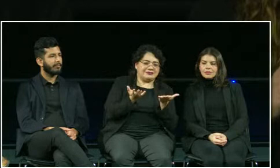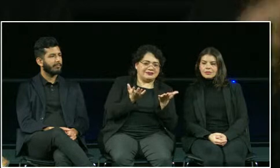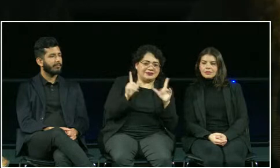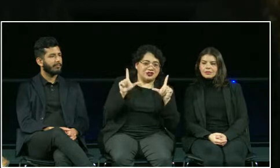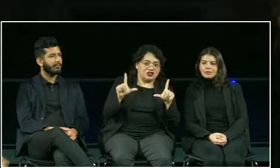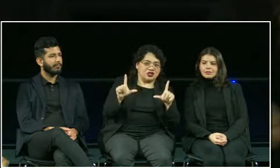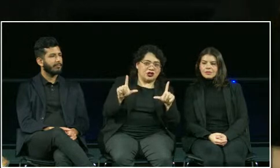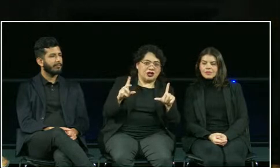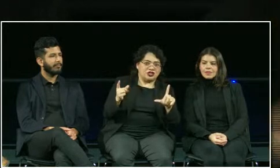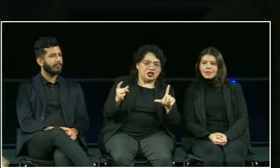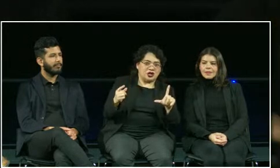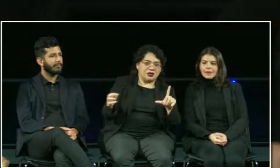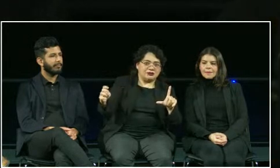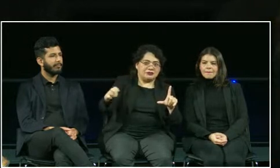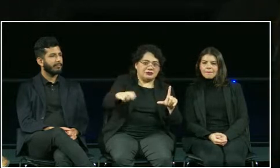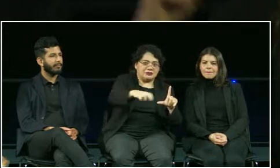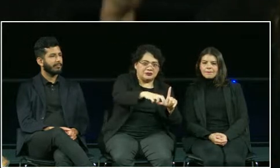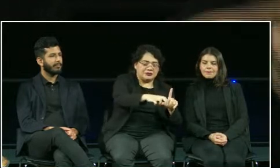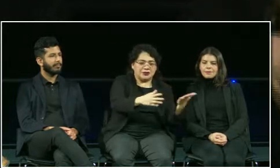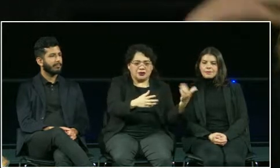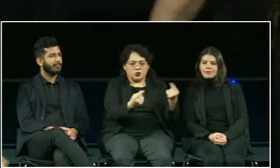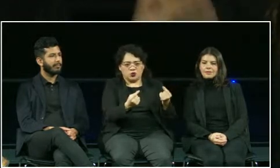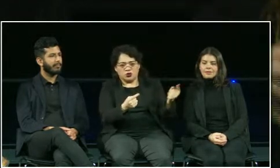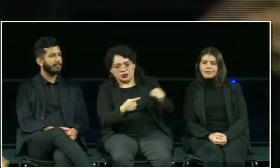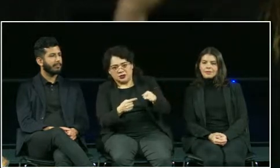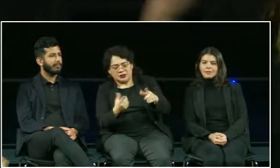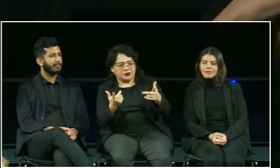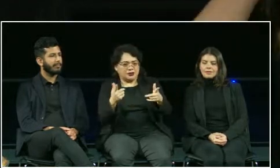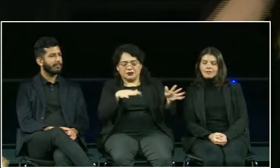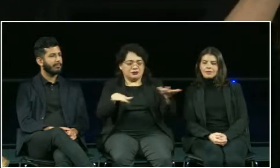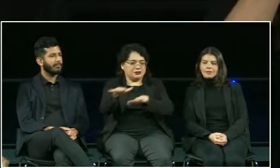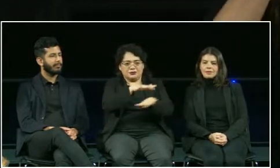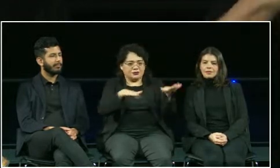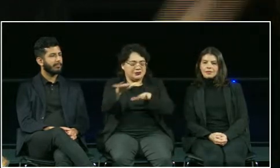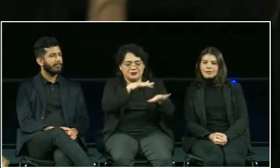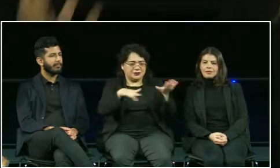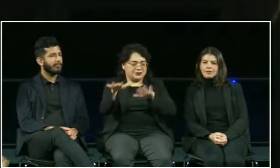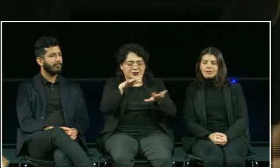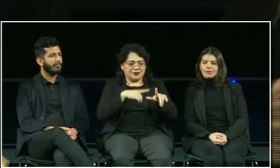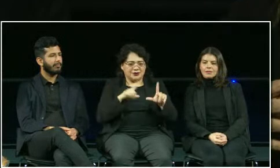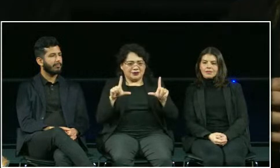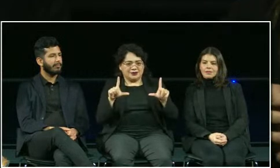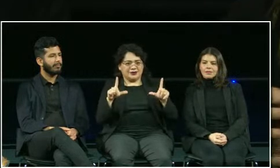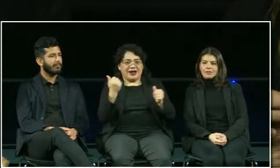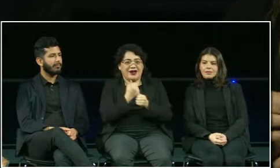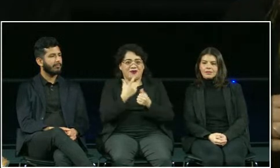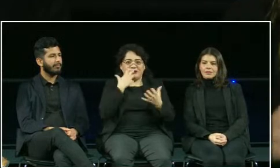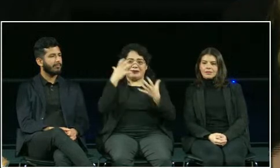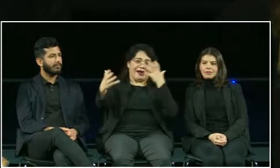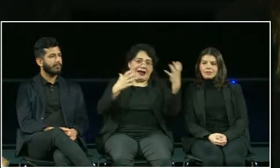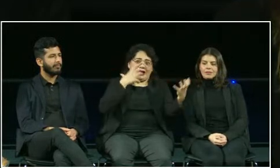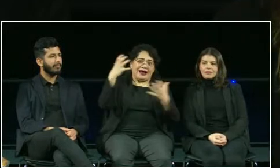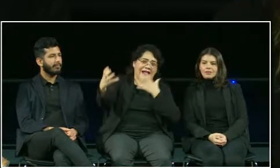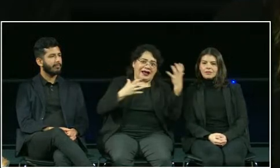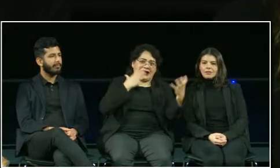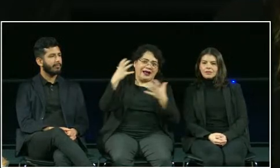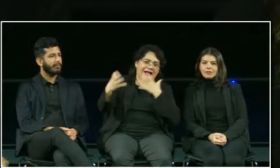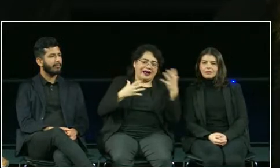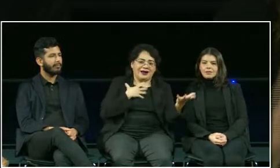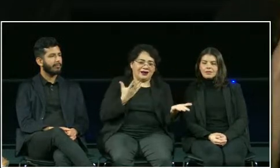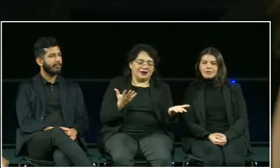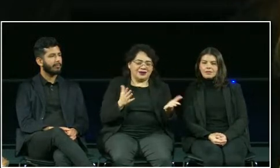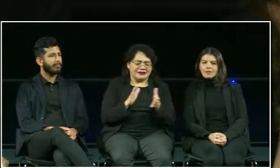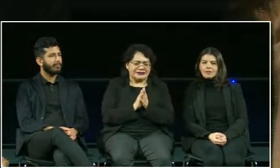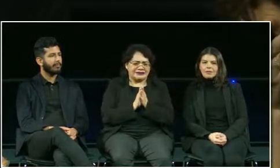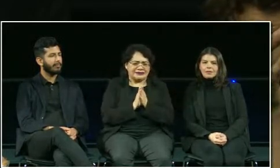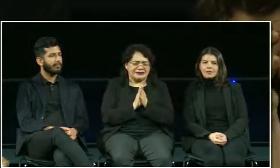you have a dog, have to do this, the children have to do this, and the actor, and everyone is screaming, and